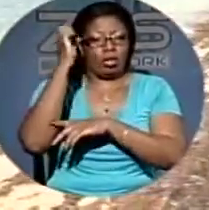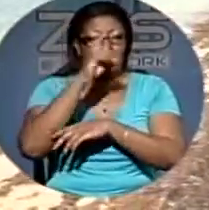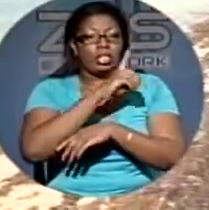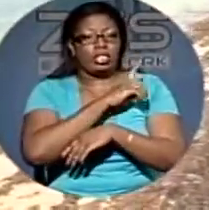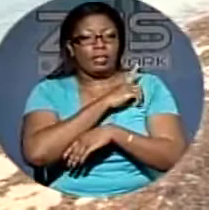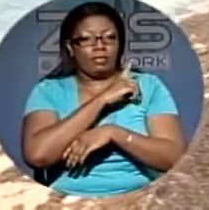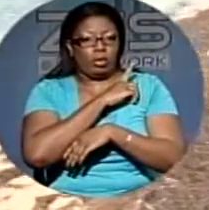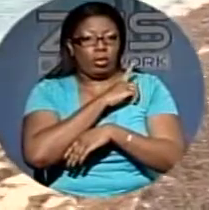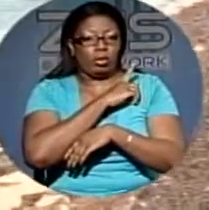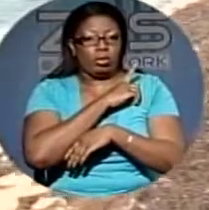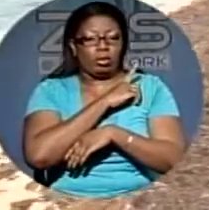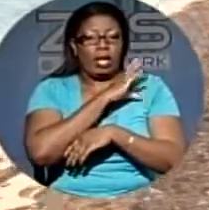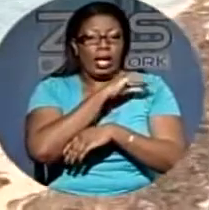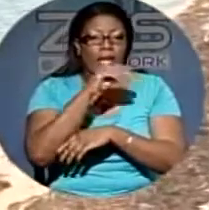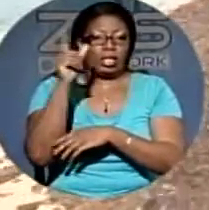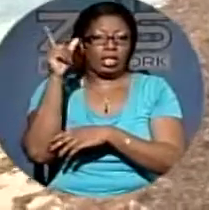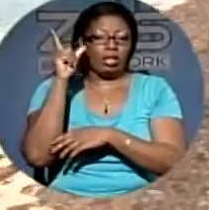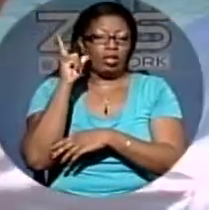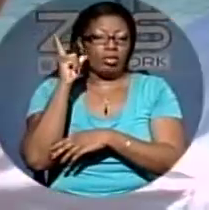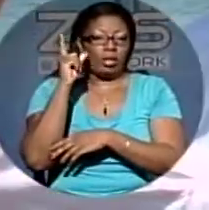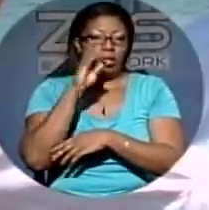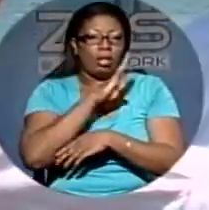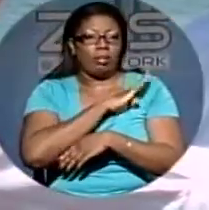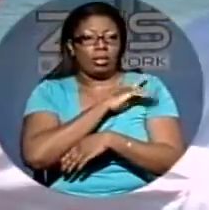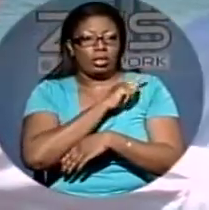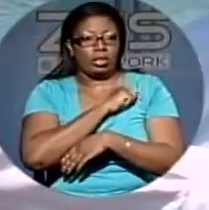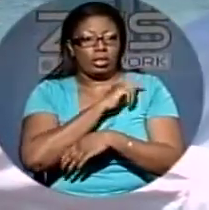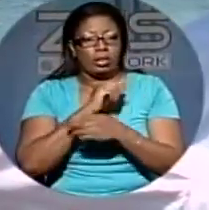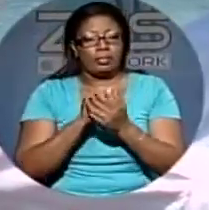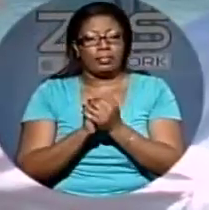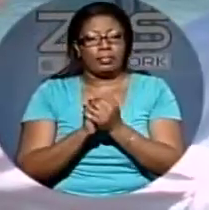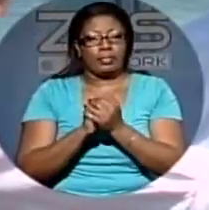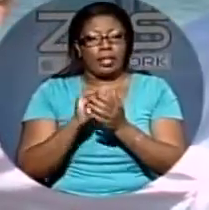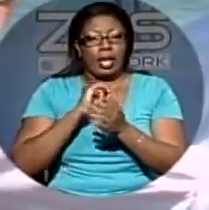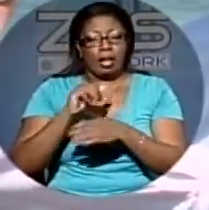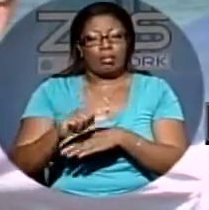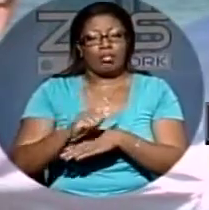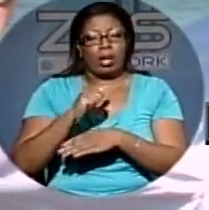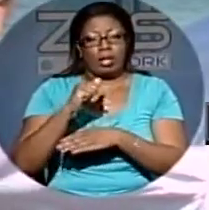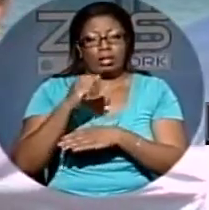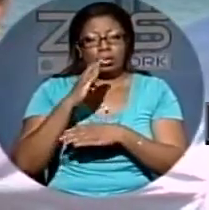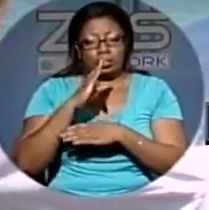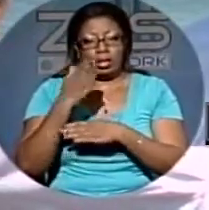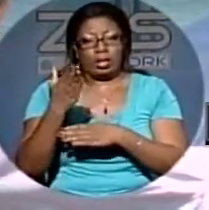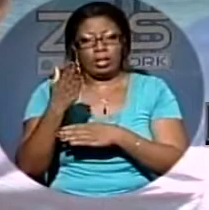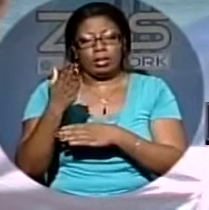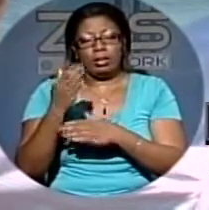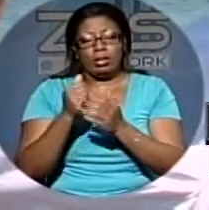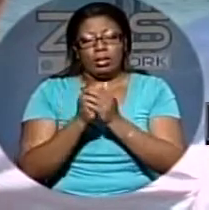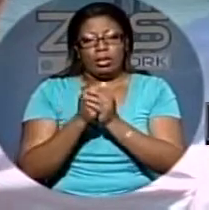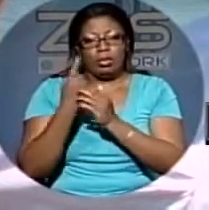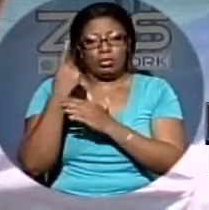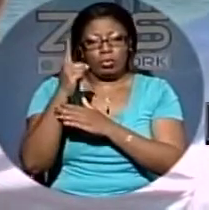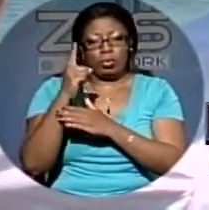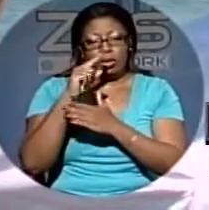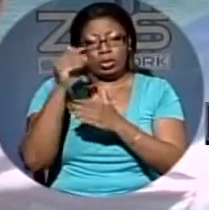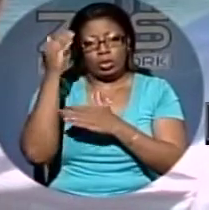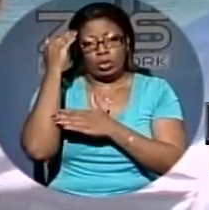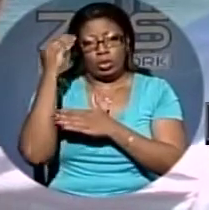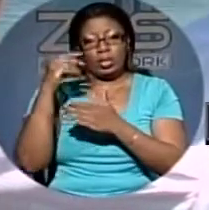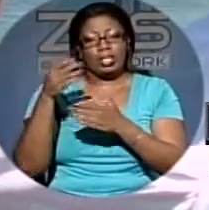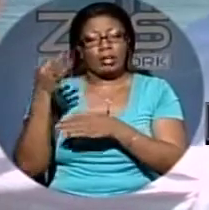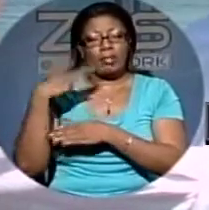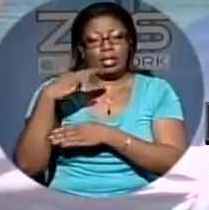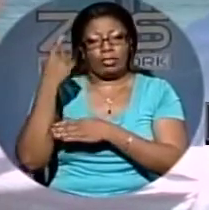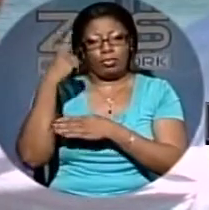of Parliament for Montague, Loretta Butler Turner. So I'm extremely proud to participate in this exercise, which I know will inure to the benefit of